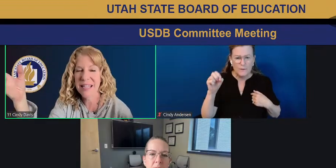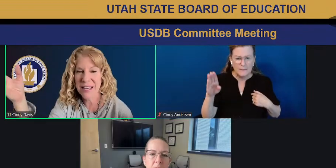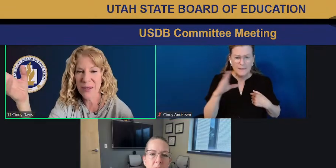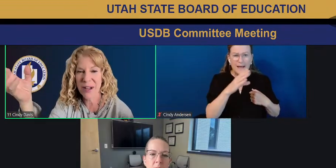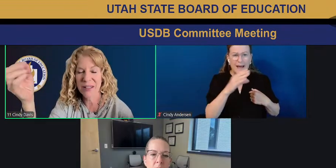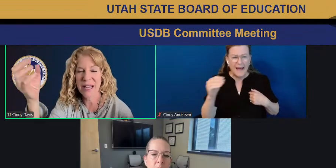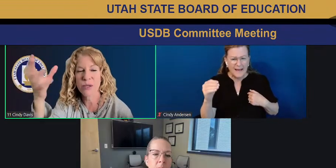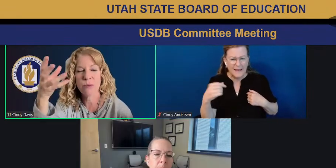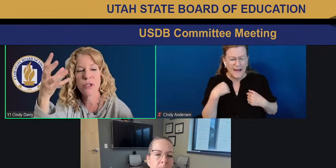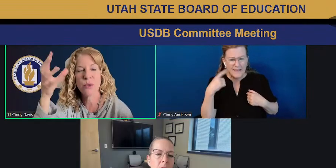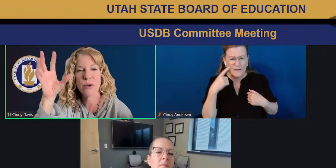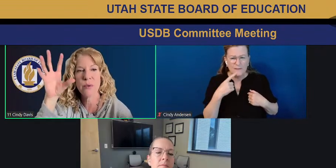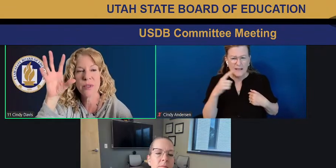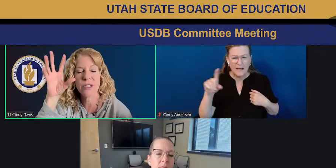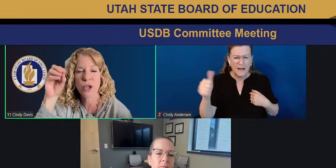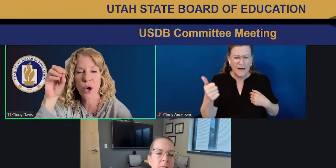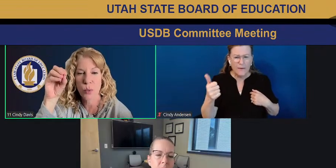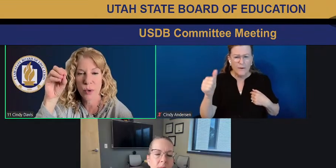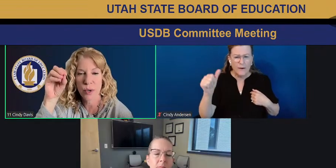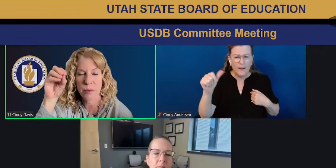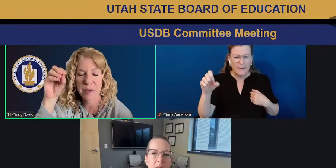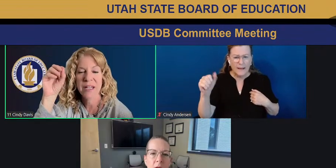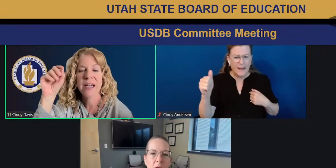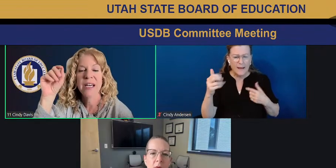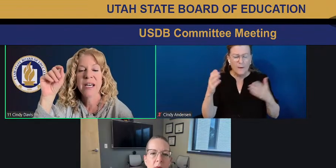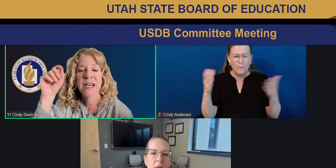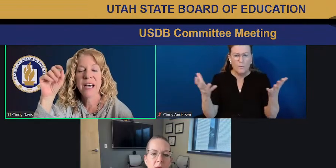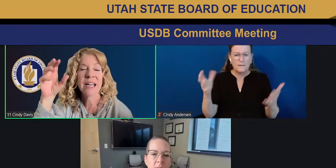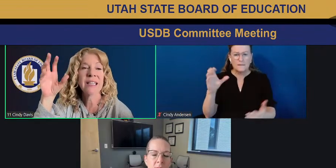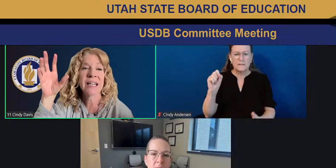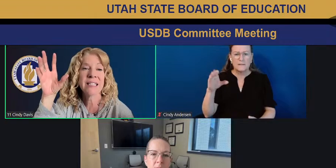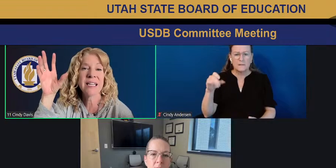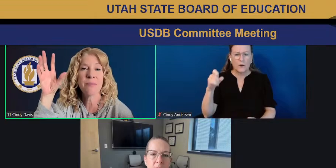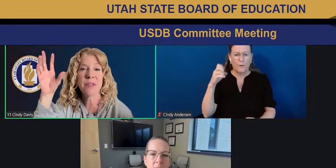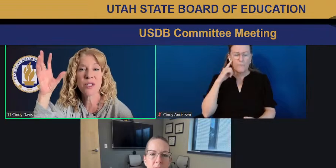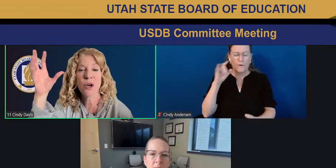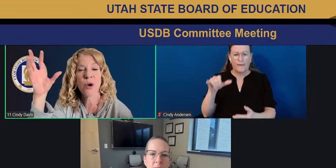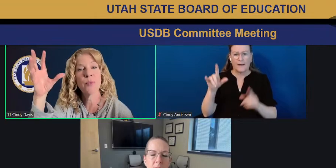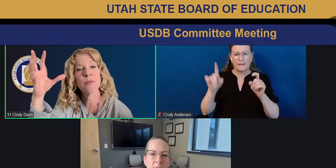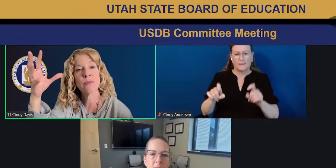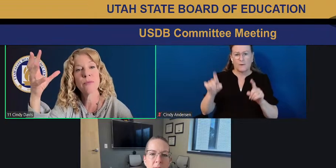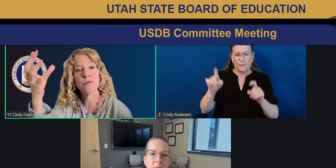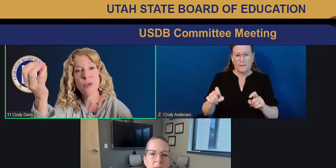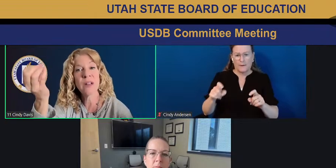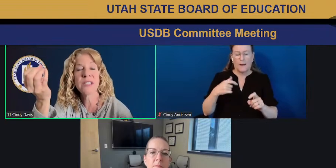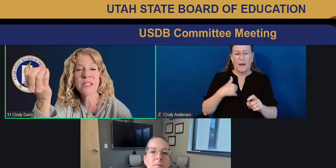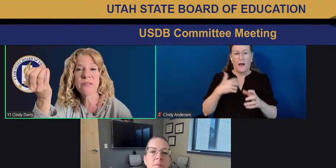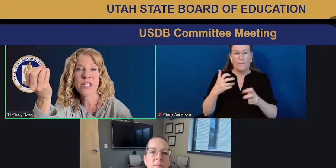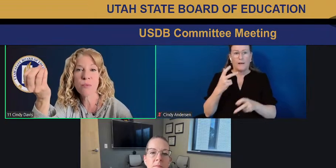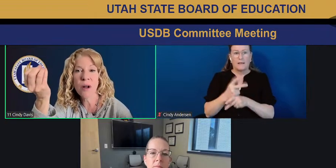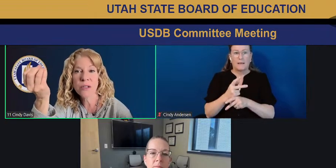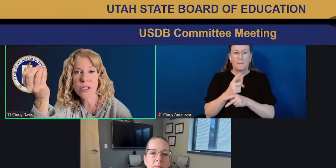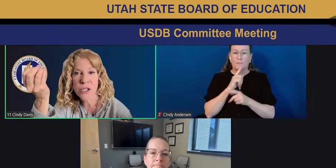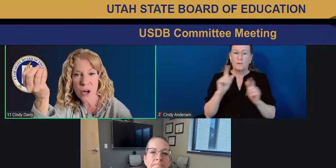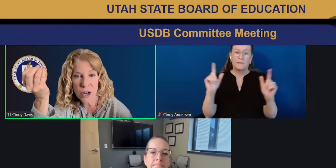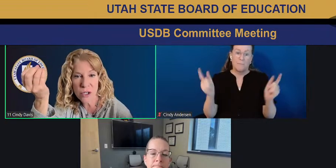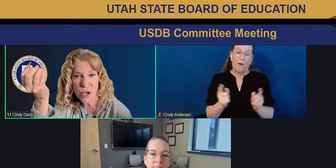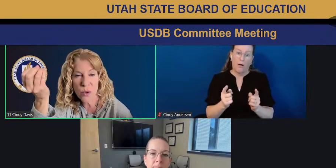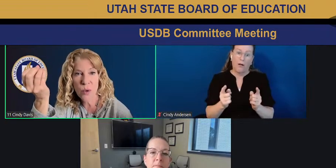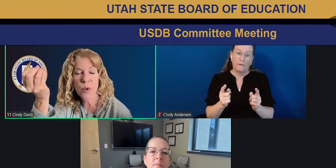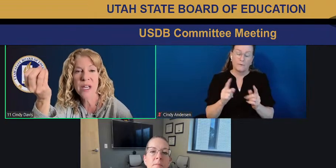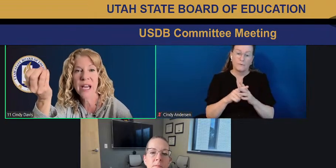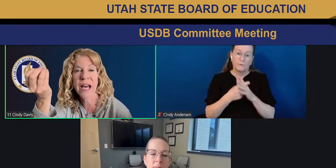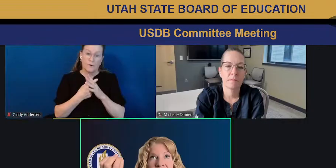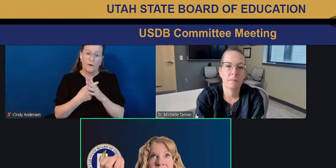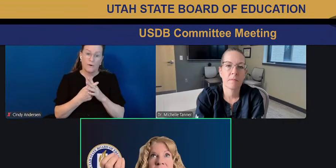and I think another LEA, so I'm just wondering what the scope would be. And I'd like to keep the scope relatively small to start